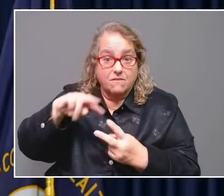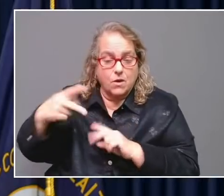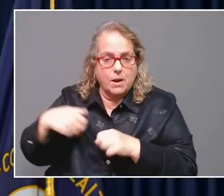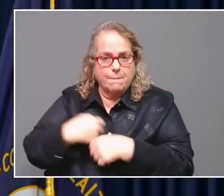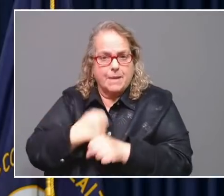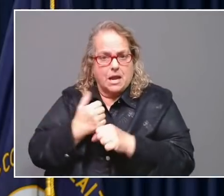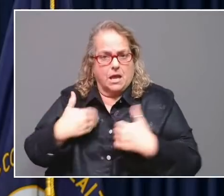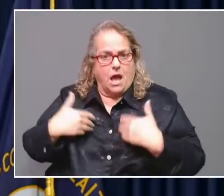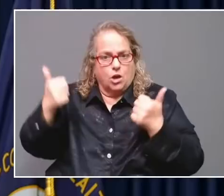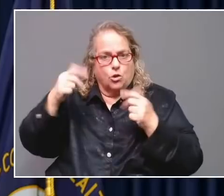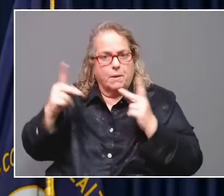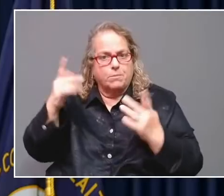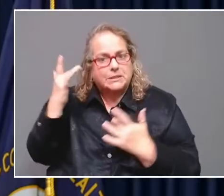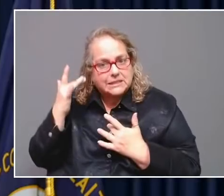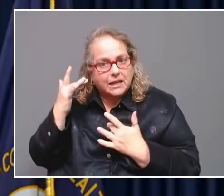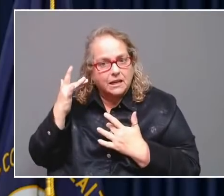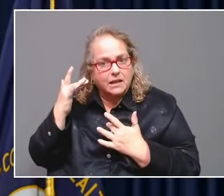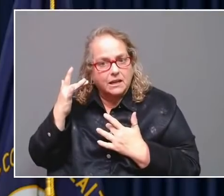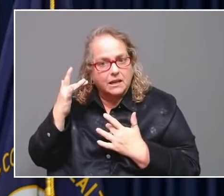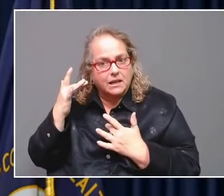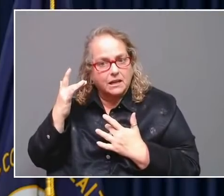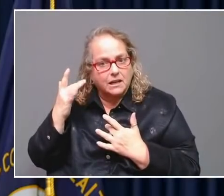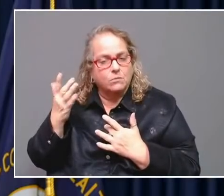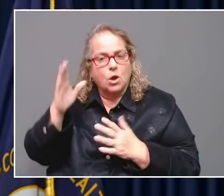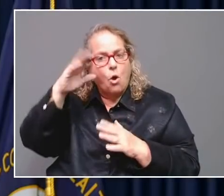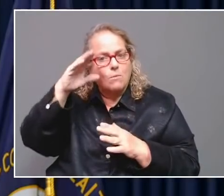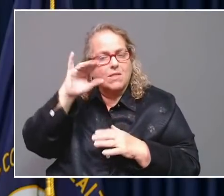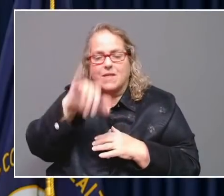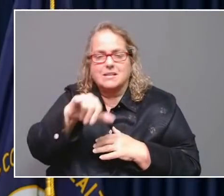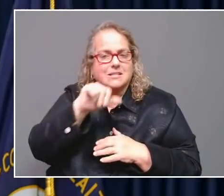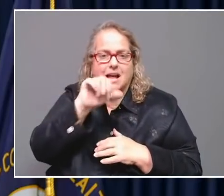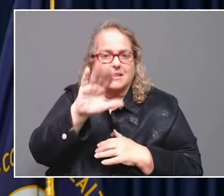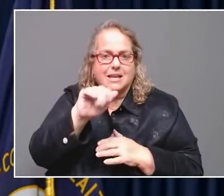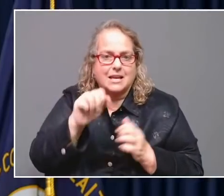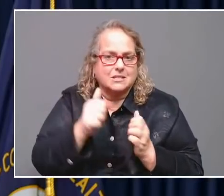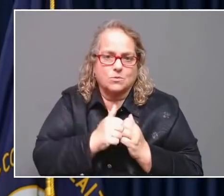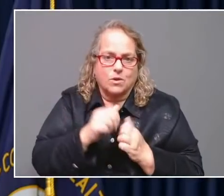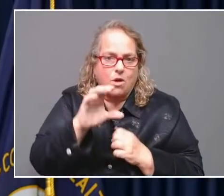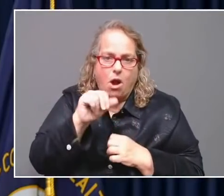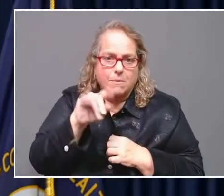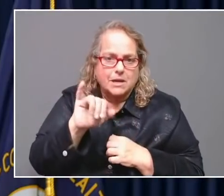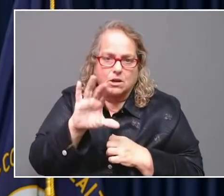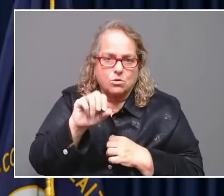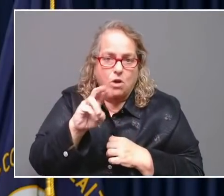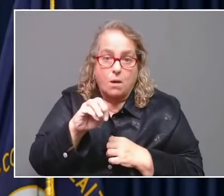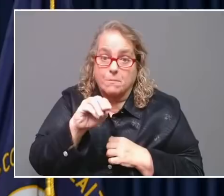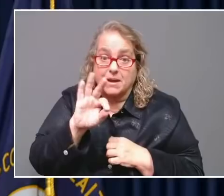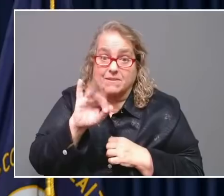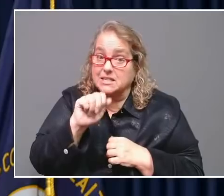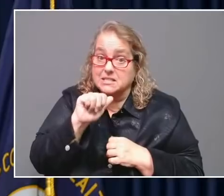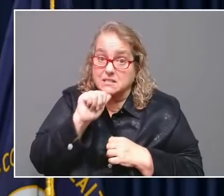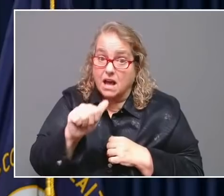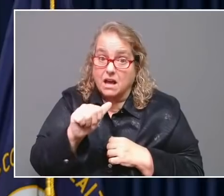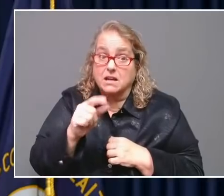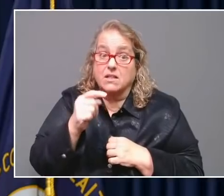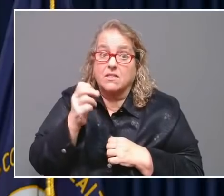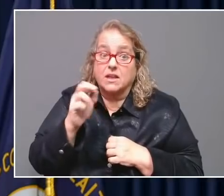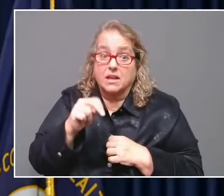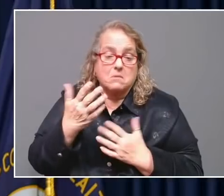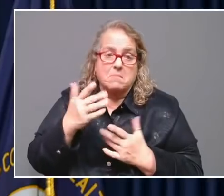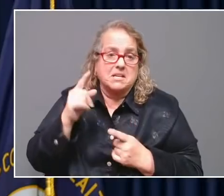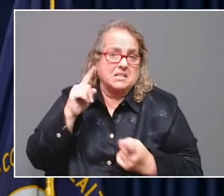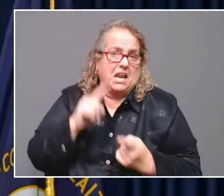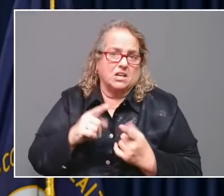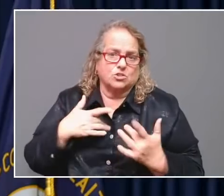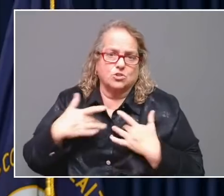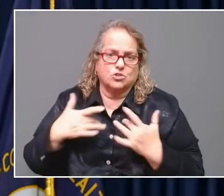and I certainly hope that is not the case with this one. And if it's not, then it will be potentially of less concern than what we're